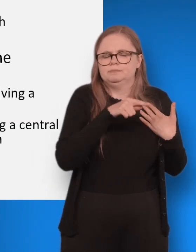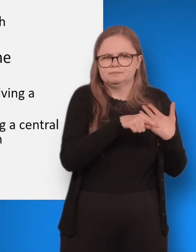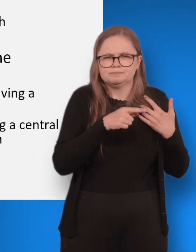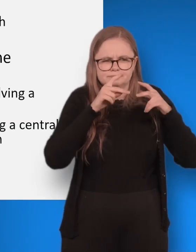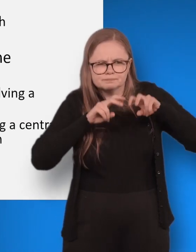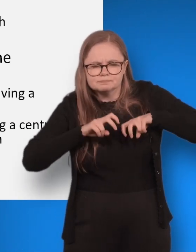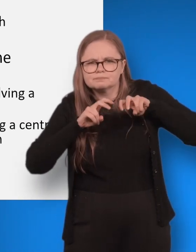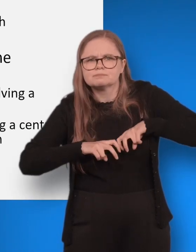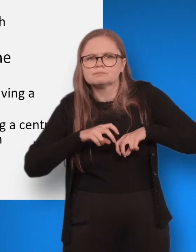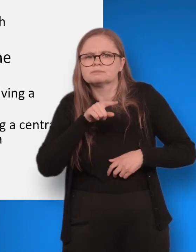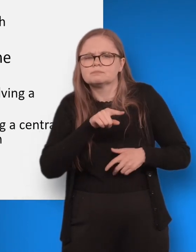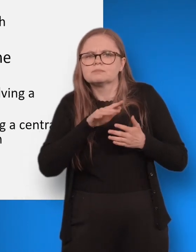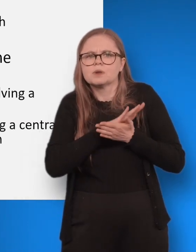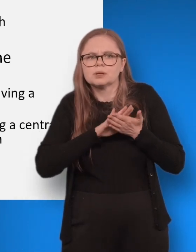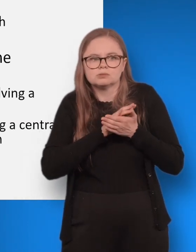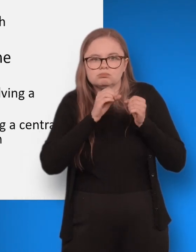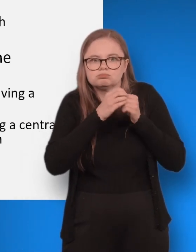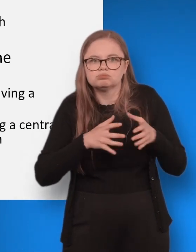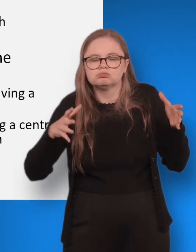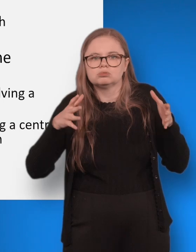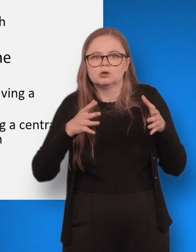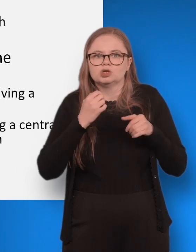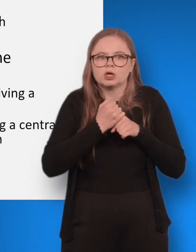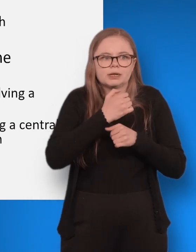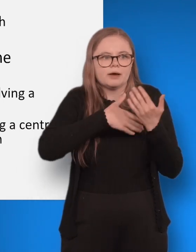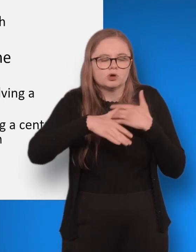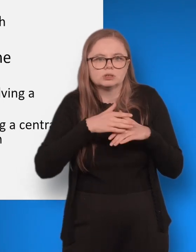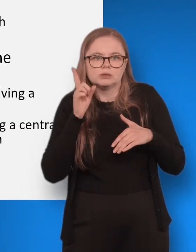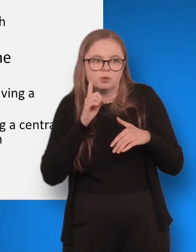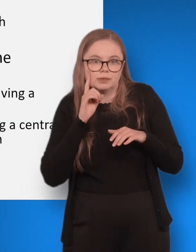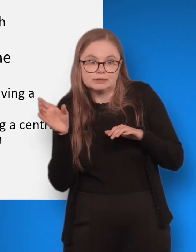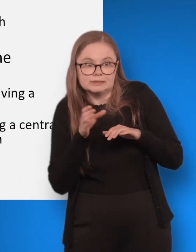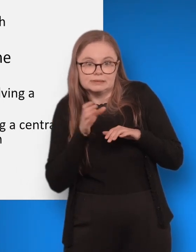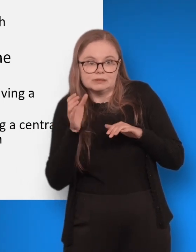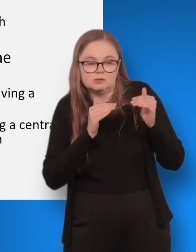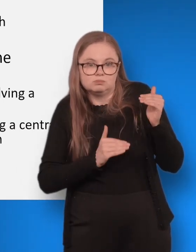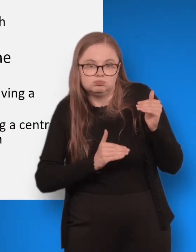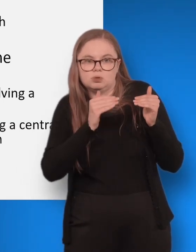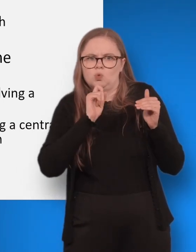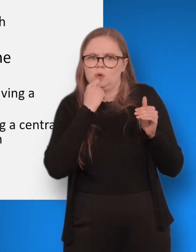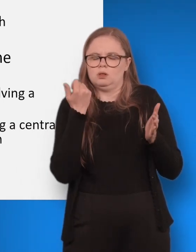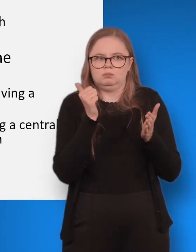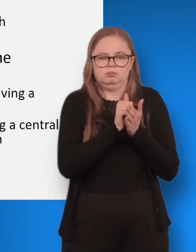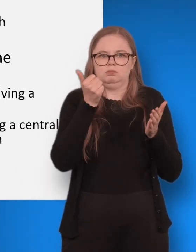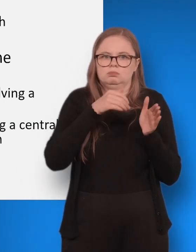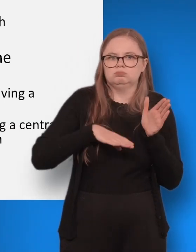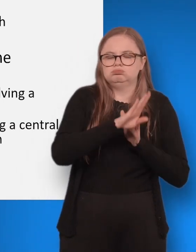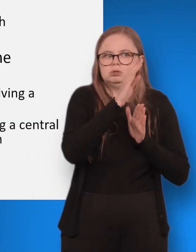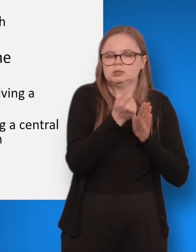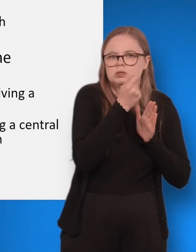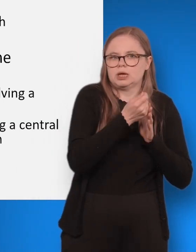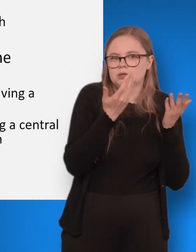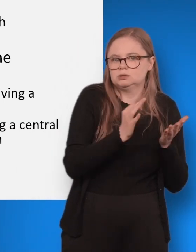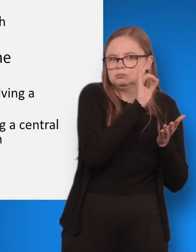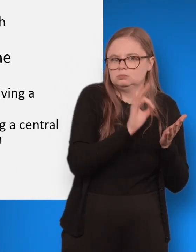increased gender diversity is associated with a project with increased publication success. Funded